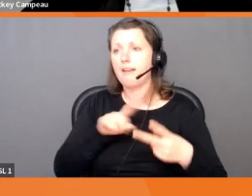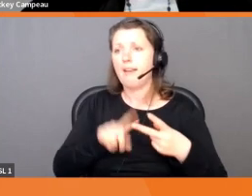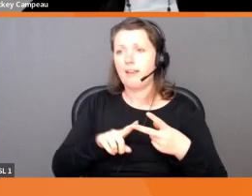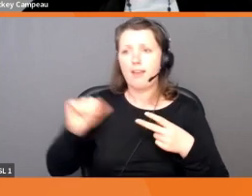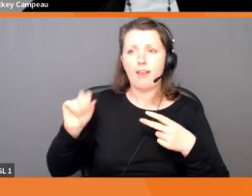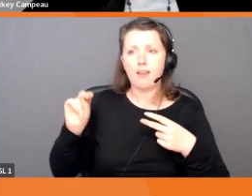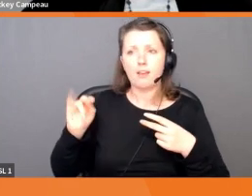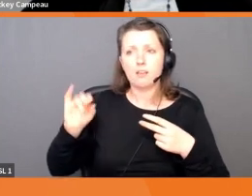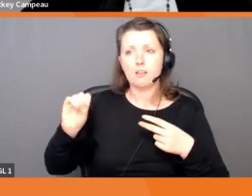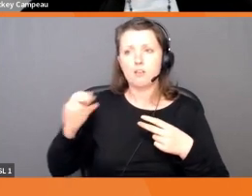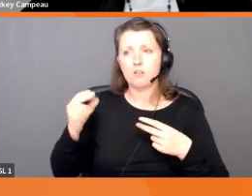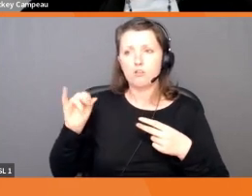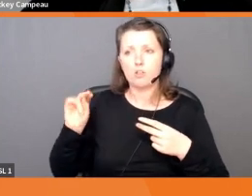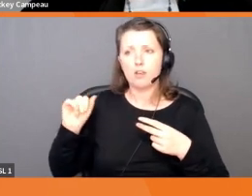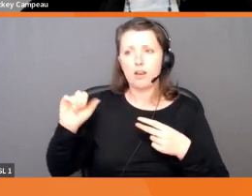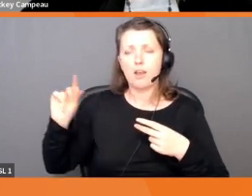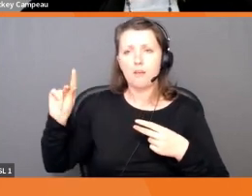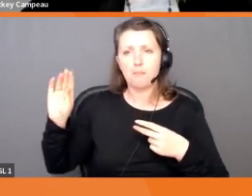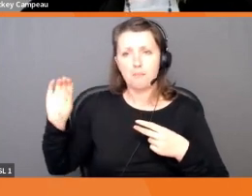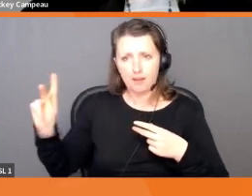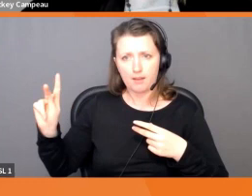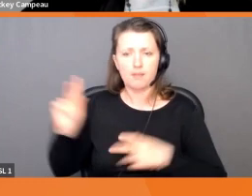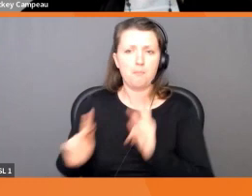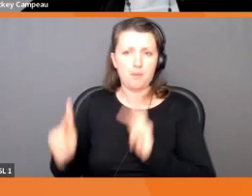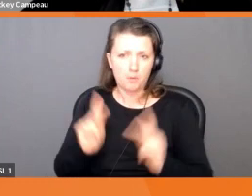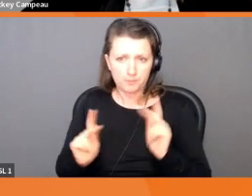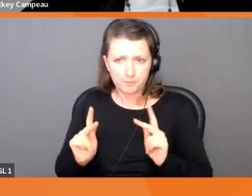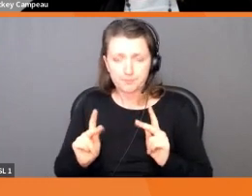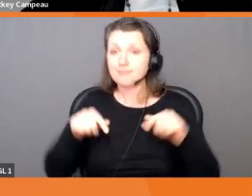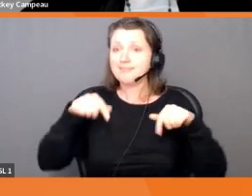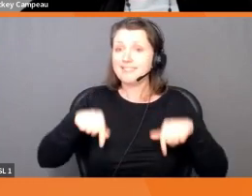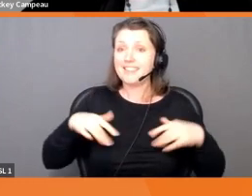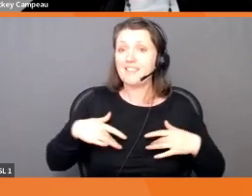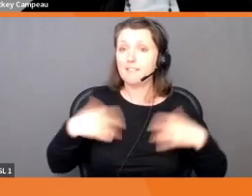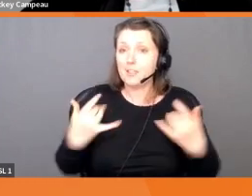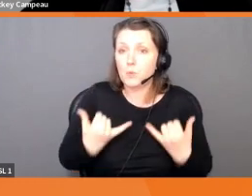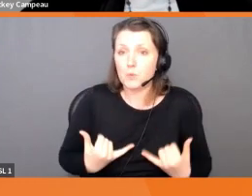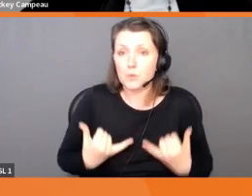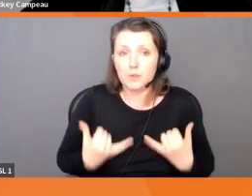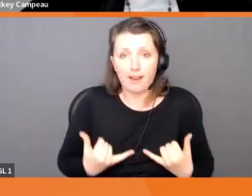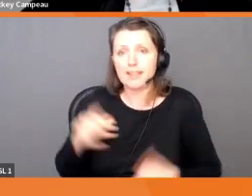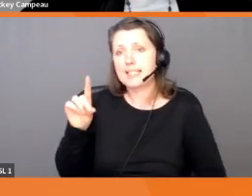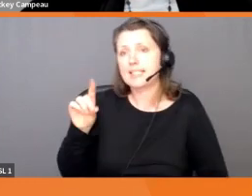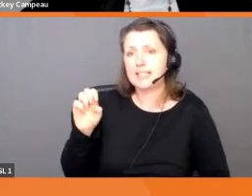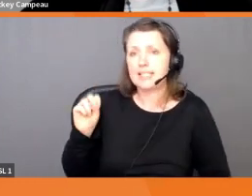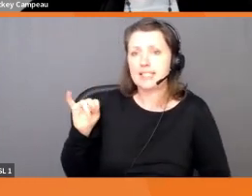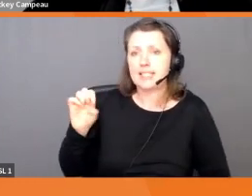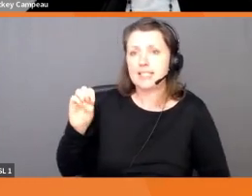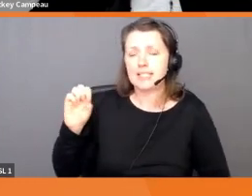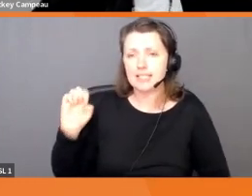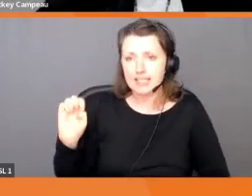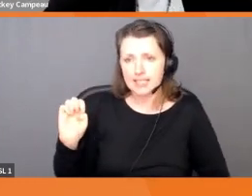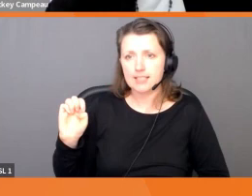Today's webinar is called Going It Alone, Mental Health and Entrepreneurship with Denise Davis-Gains, the founder of Atlas